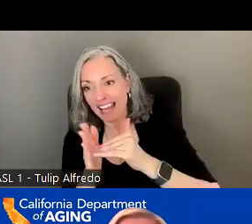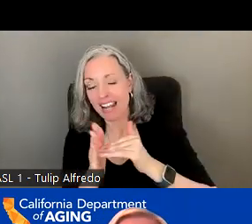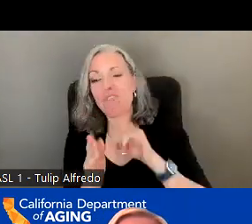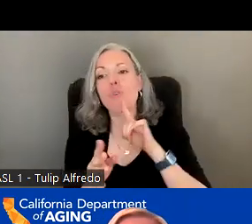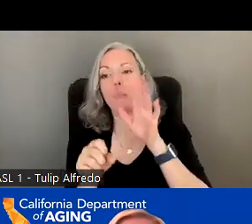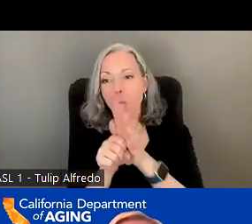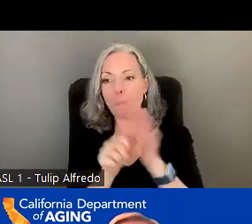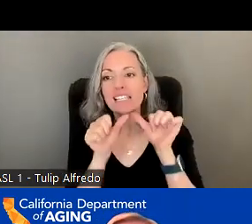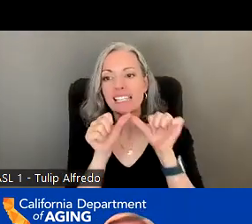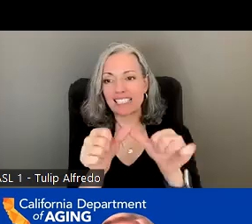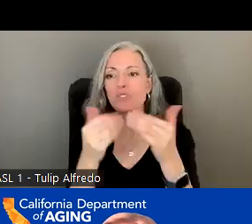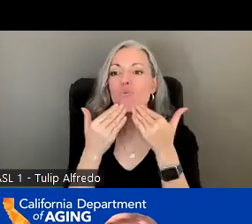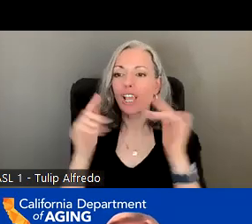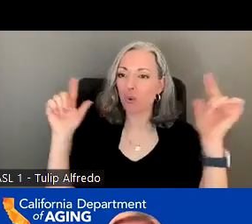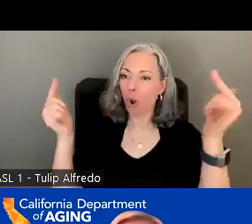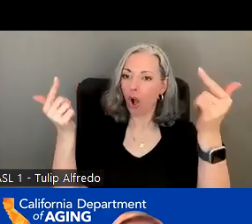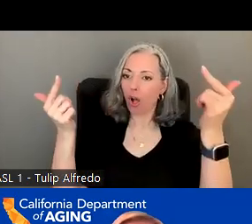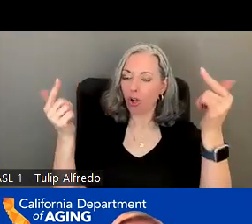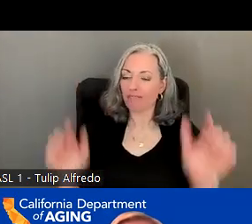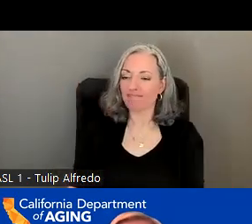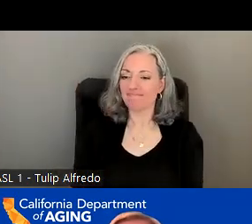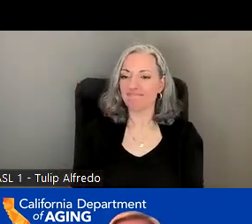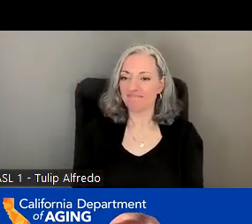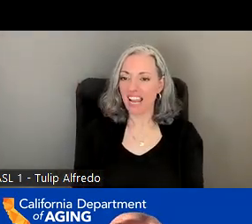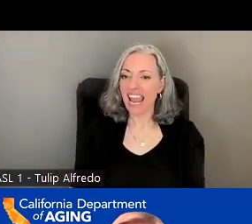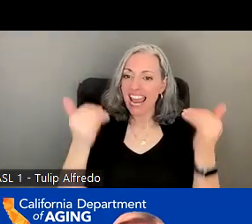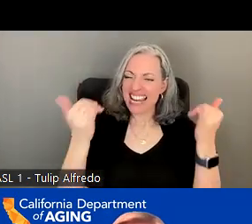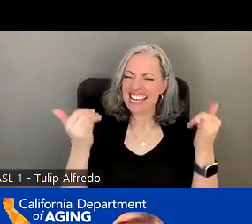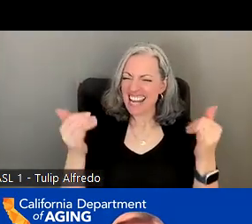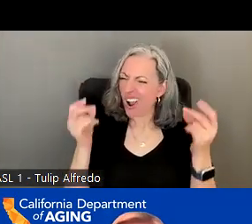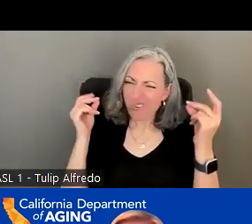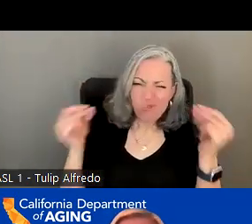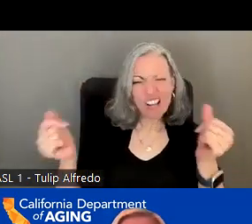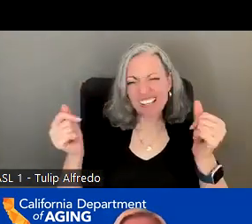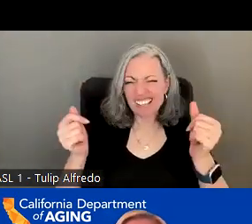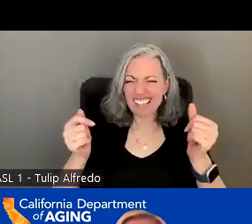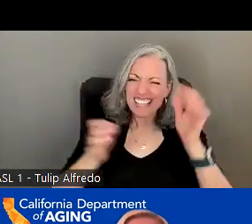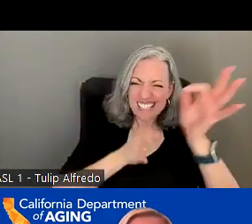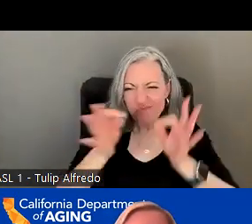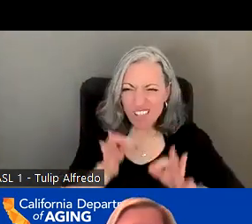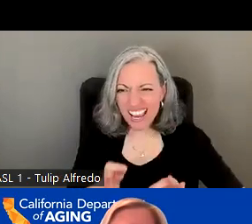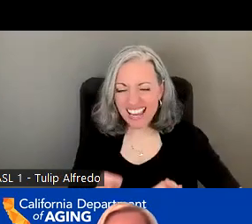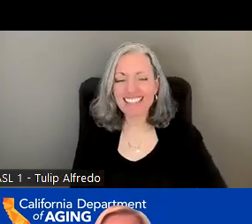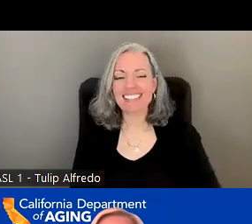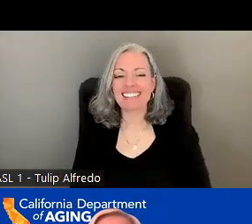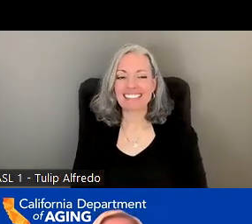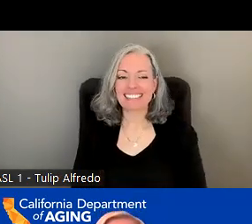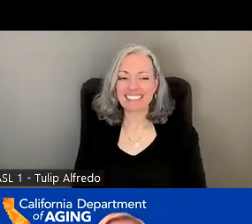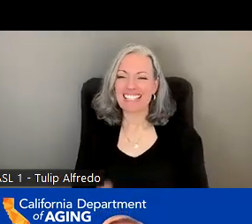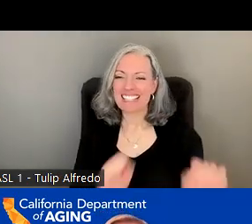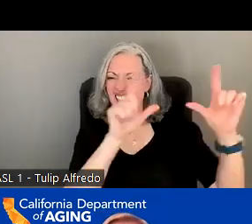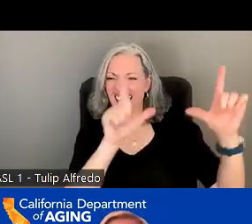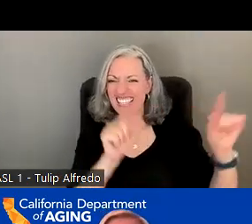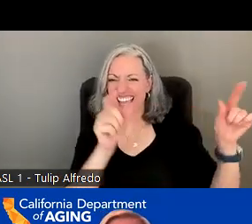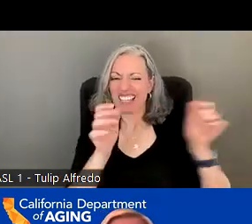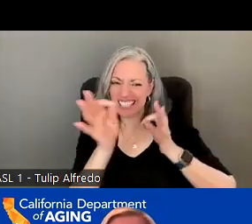work. Thank you all. I'm going to run through rapid fire when Callie moves the slide.